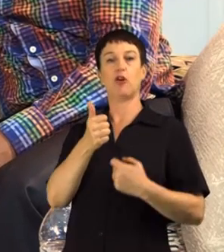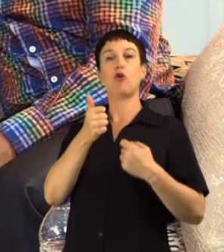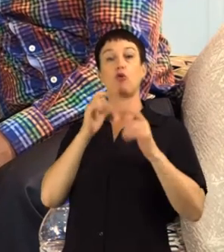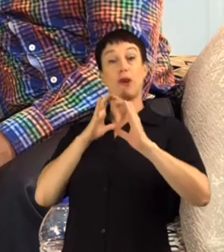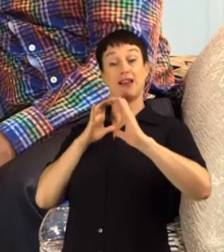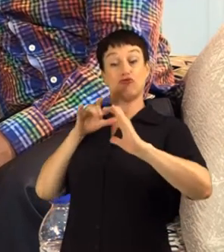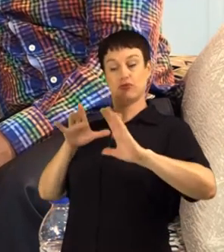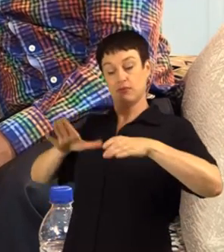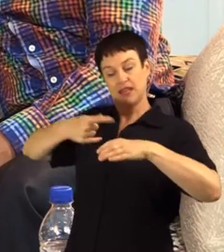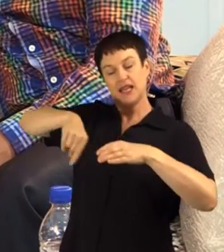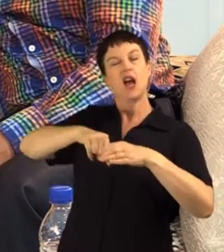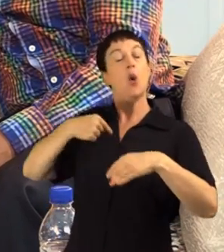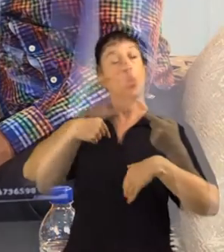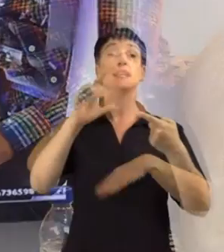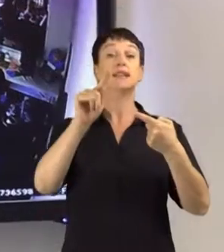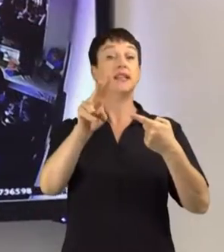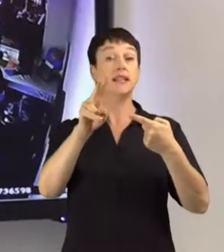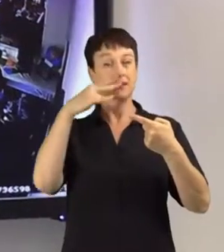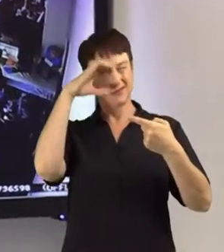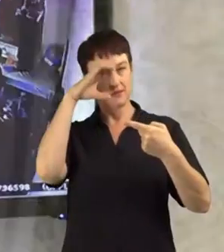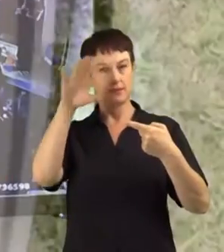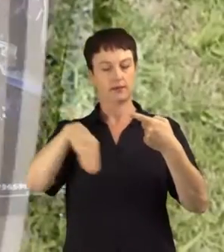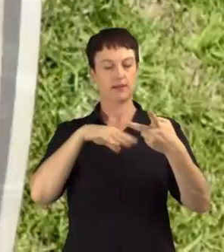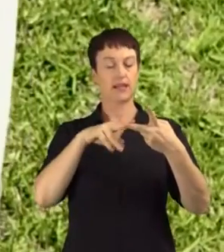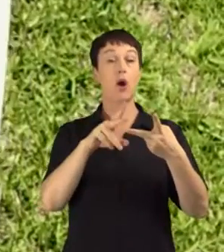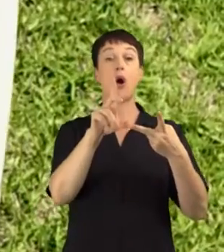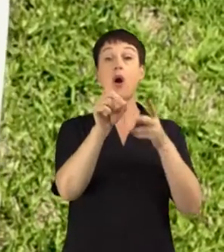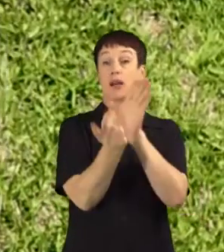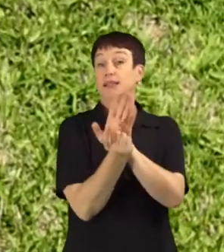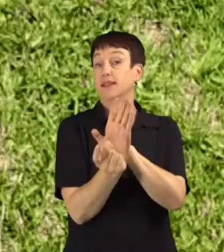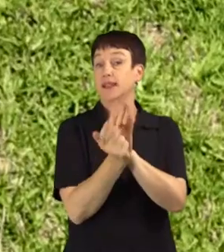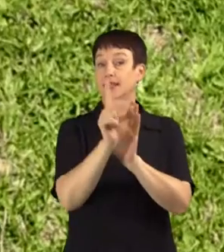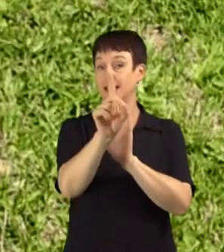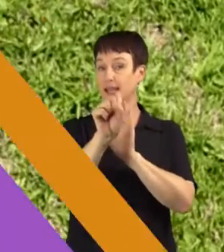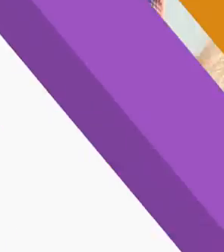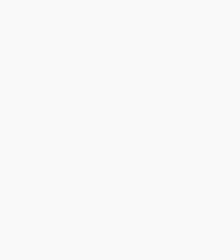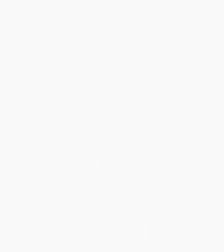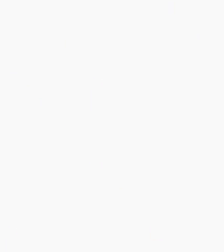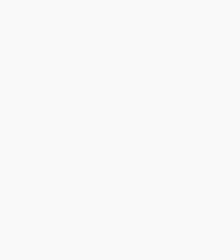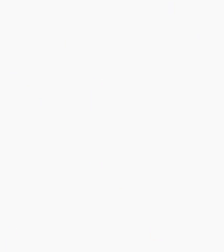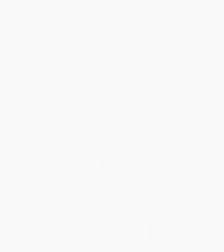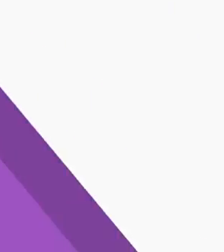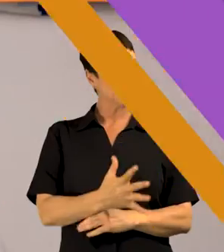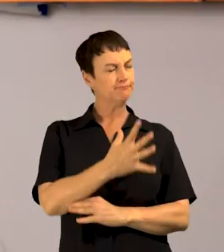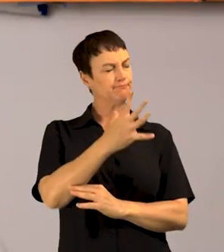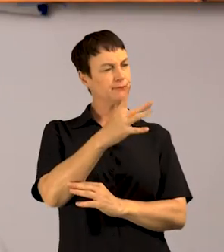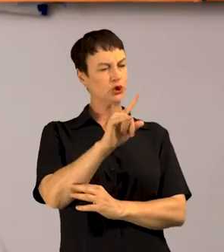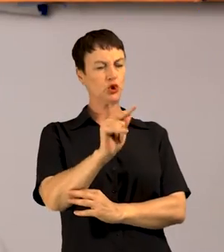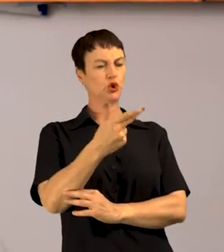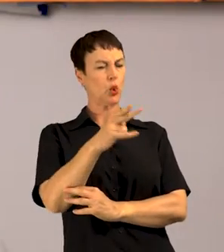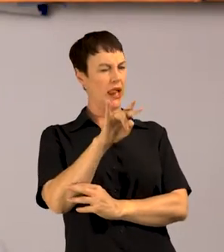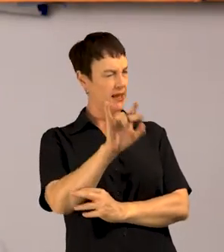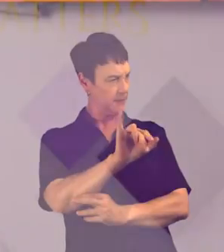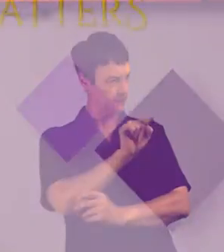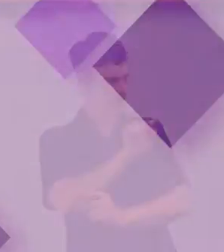in electrical and electronic and security system. What is the first thing that comes in mind when you're looking